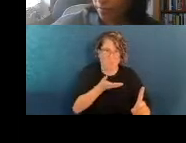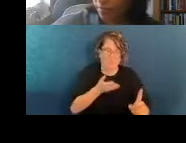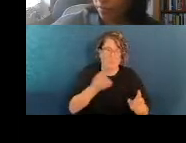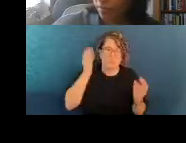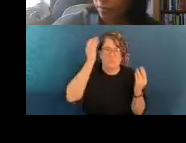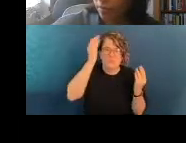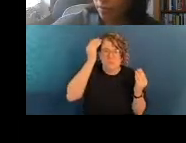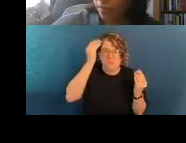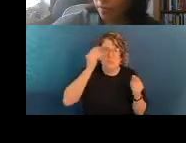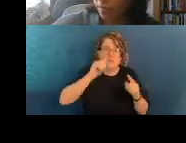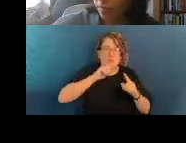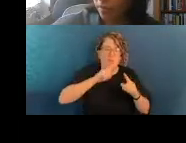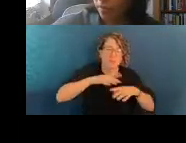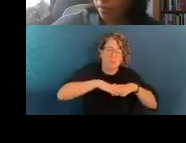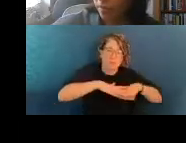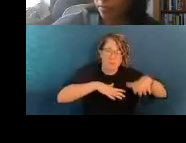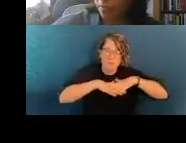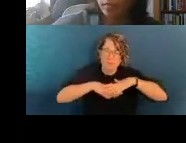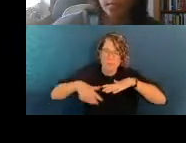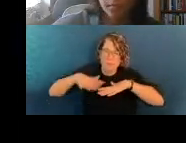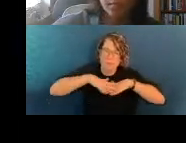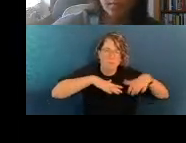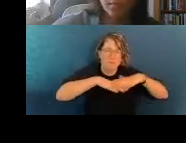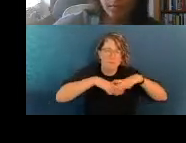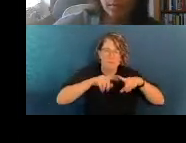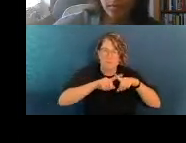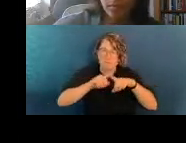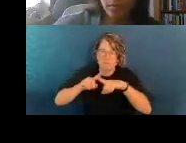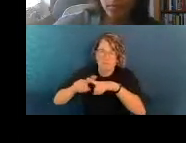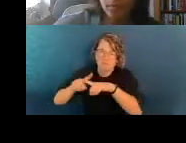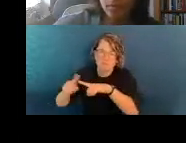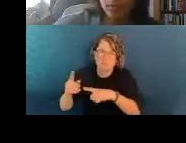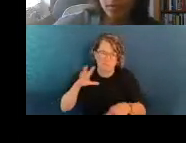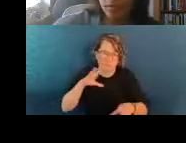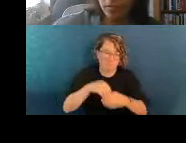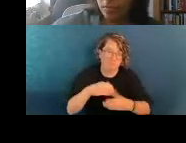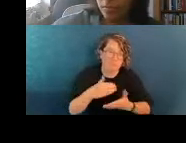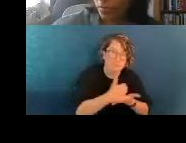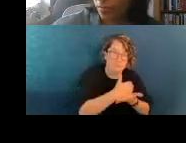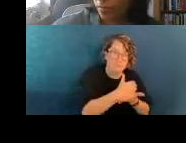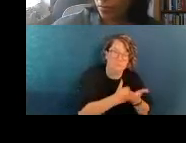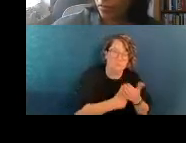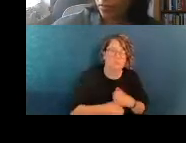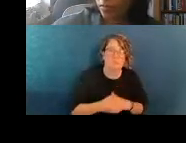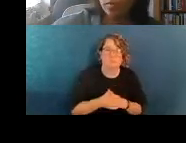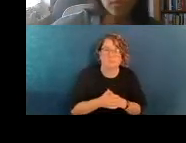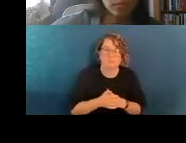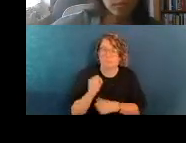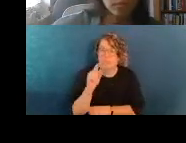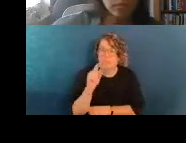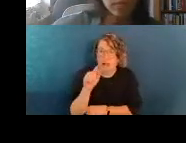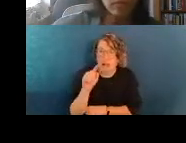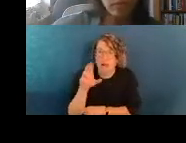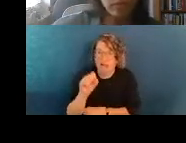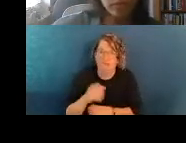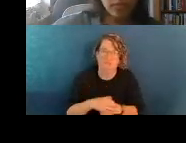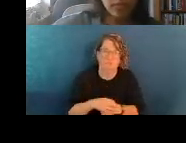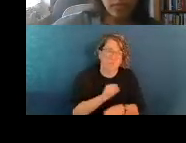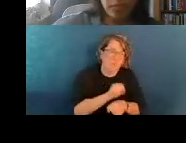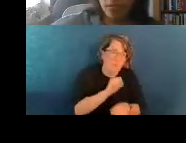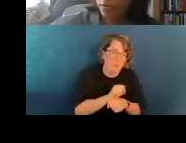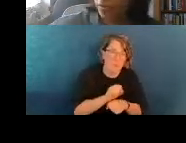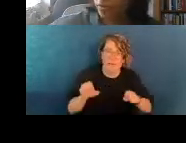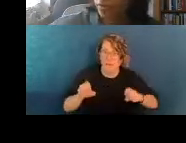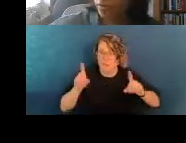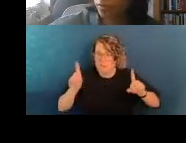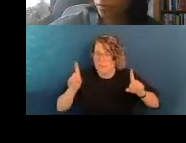and interwoven effects of multiple factors, including income, social status, employment and education,